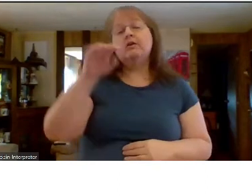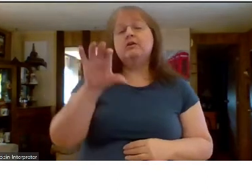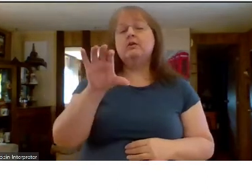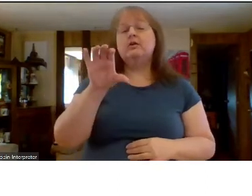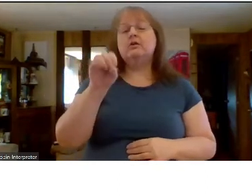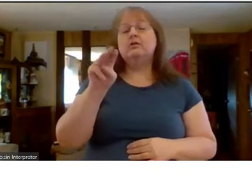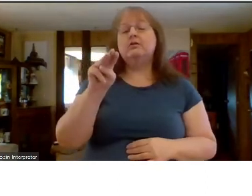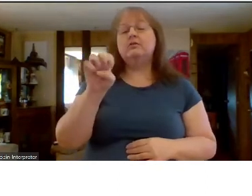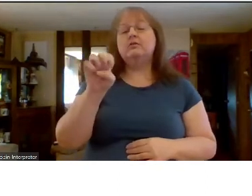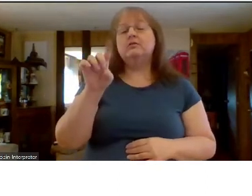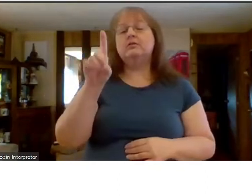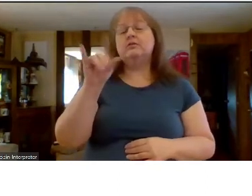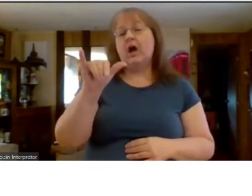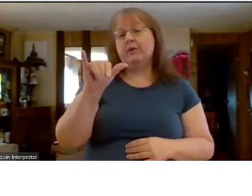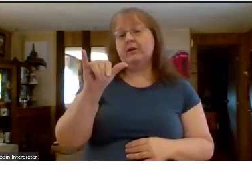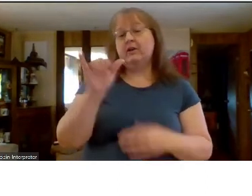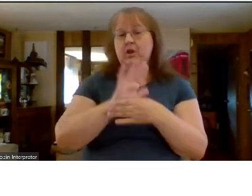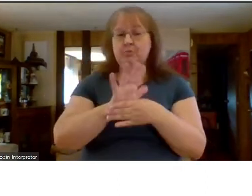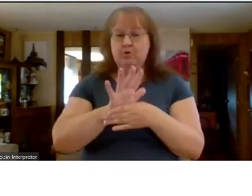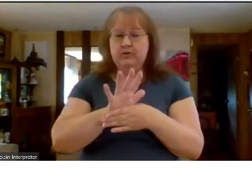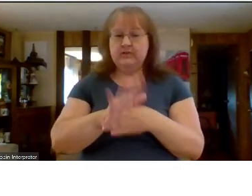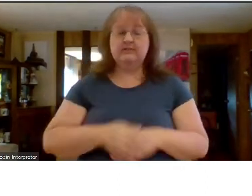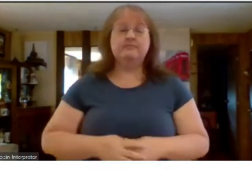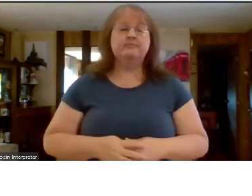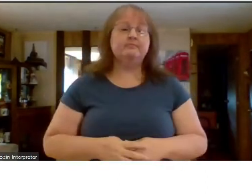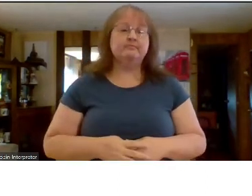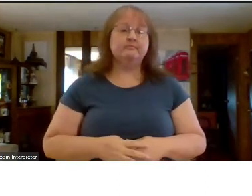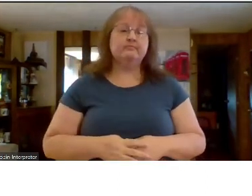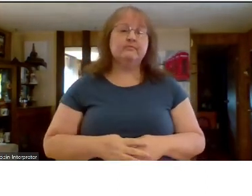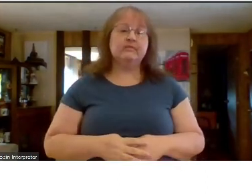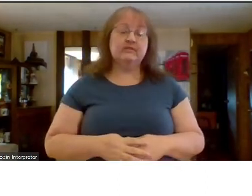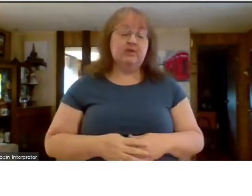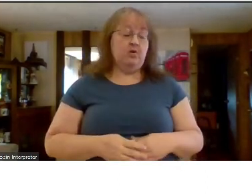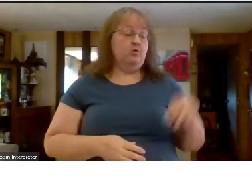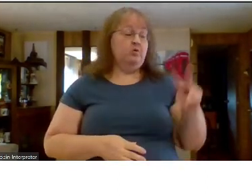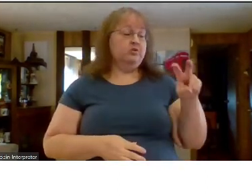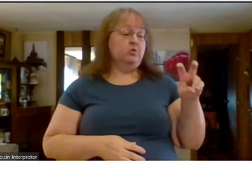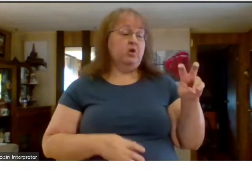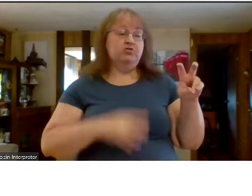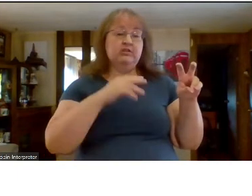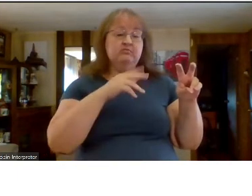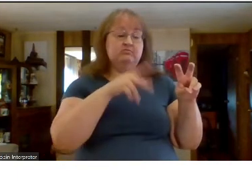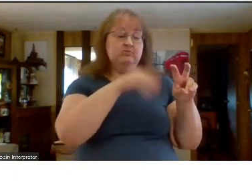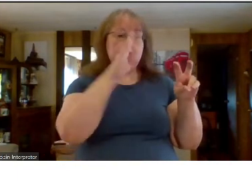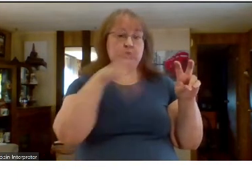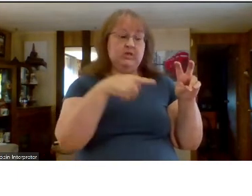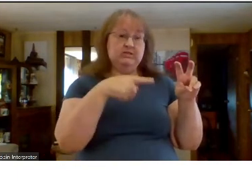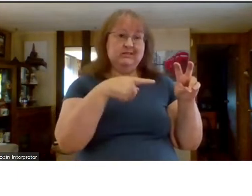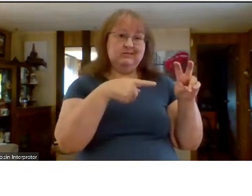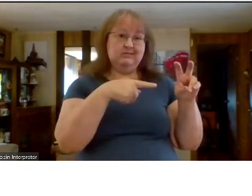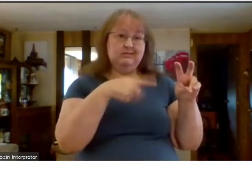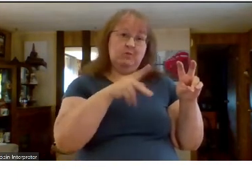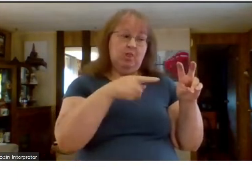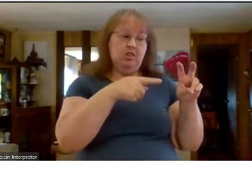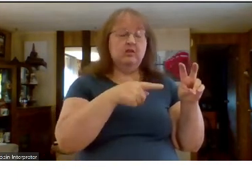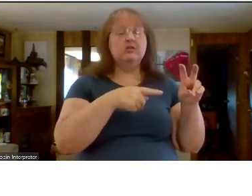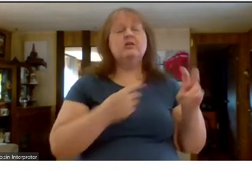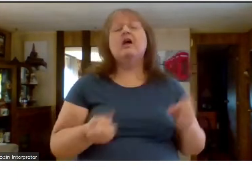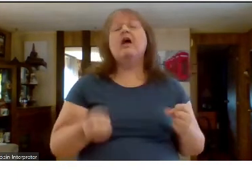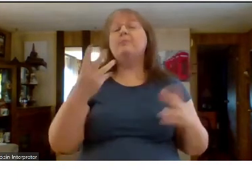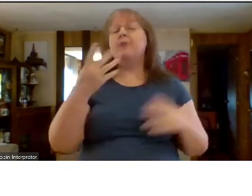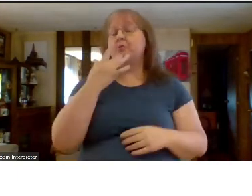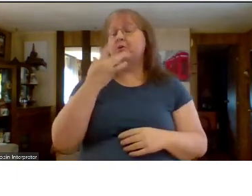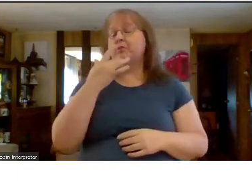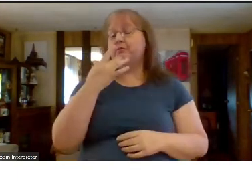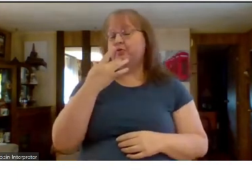prefer comedy movies? Okay, well, okay. So out of a population of 200, how many will